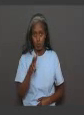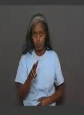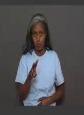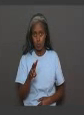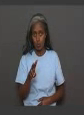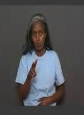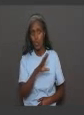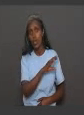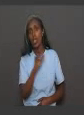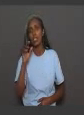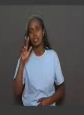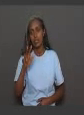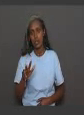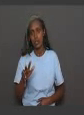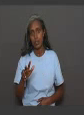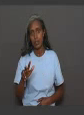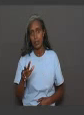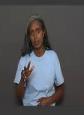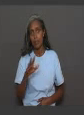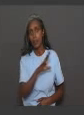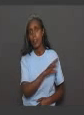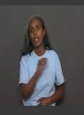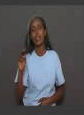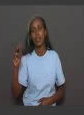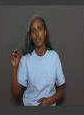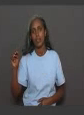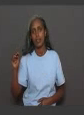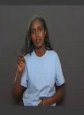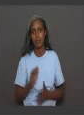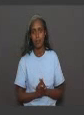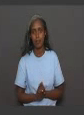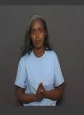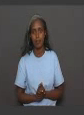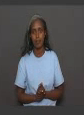and 2 and 3 and n,